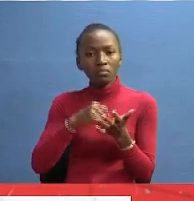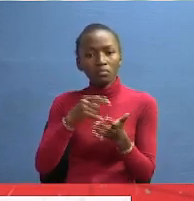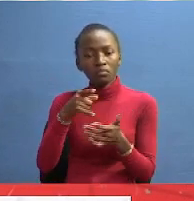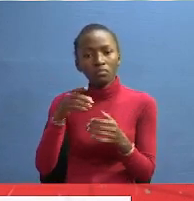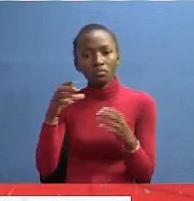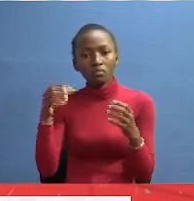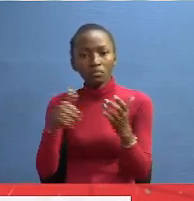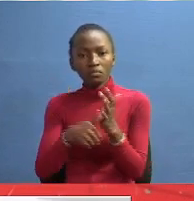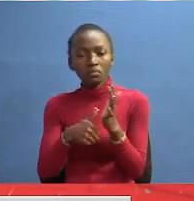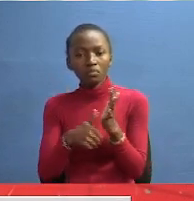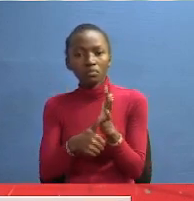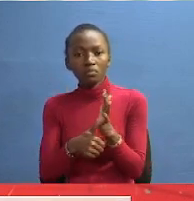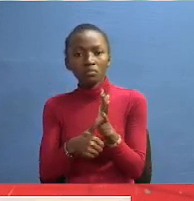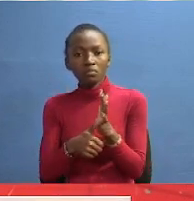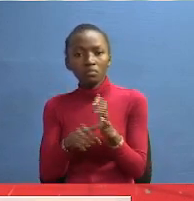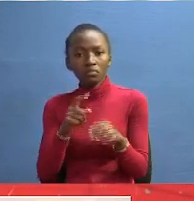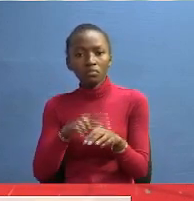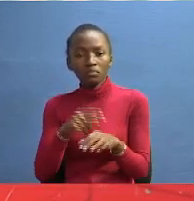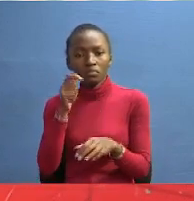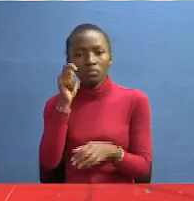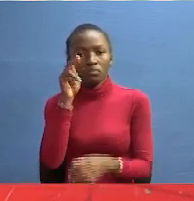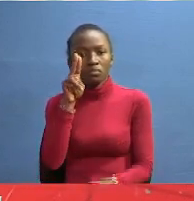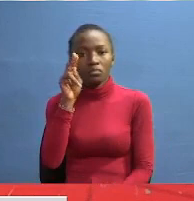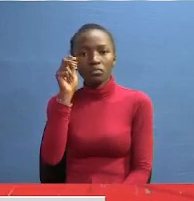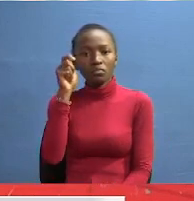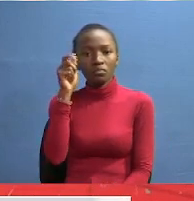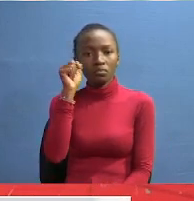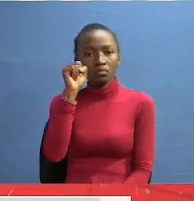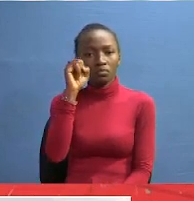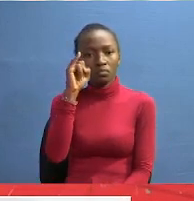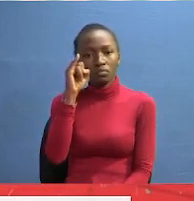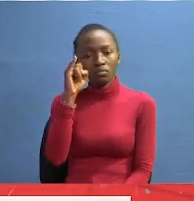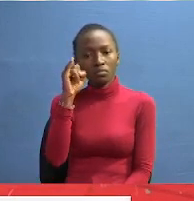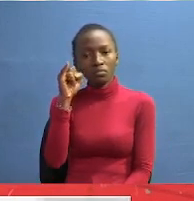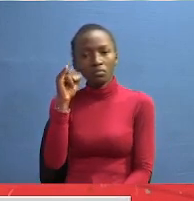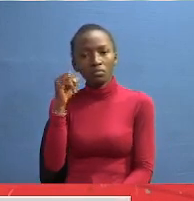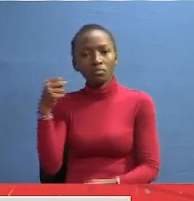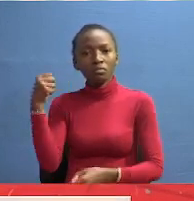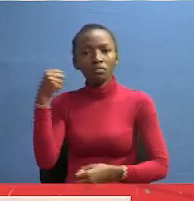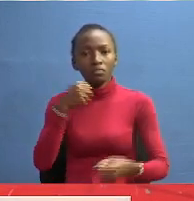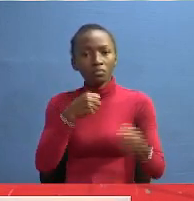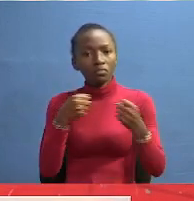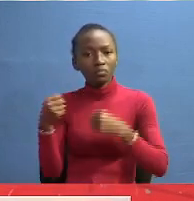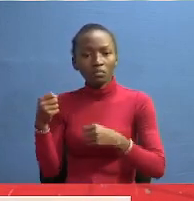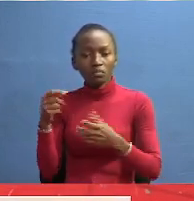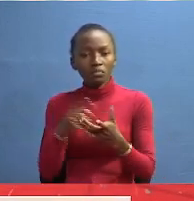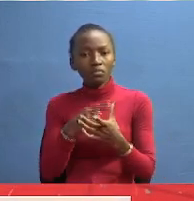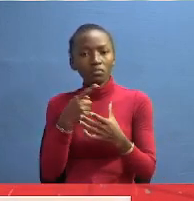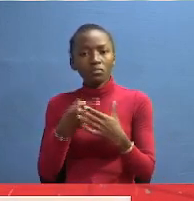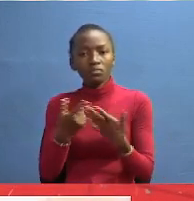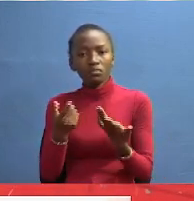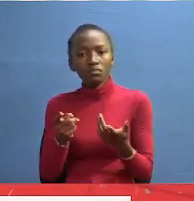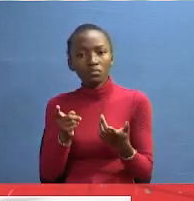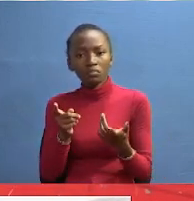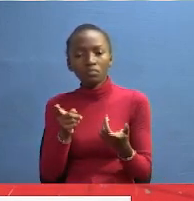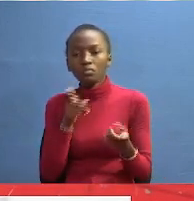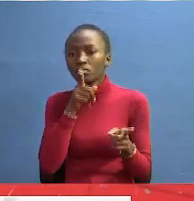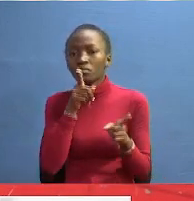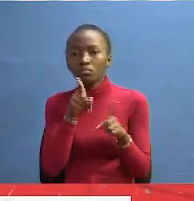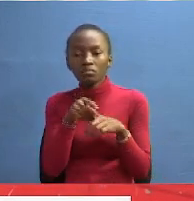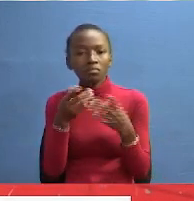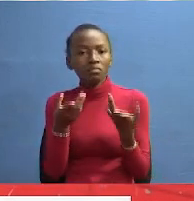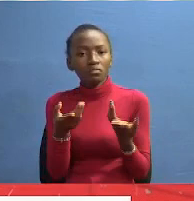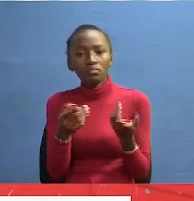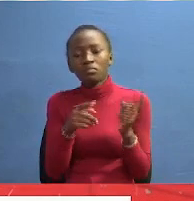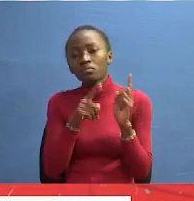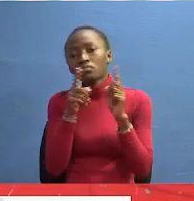because when the Tutsis are fighting in DRC, then their brothers on the side of Rwanda basically assist in